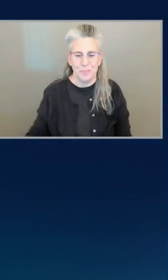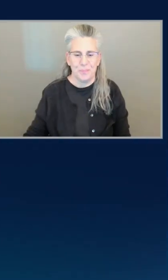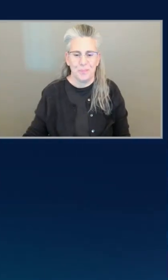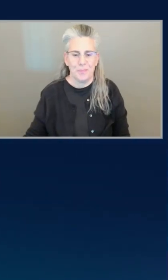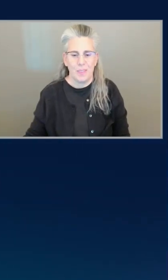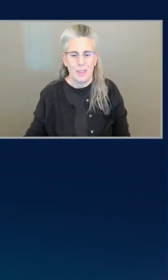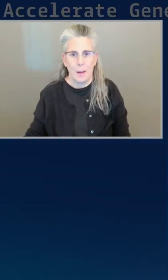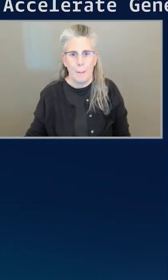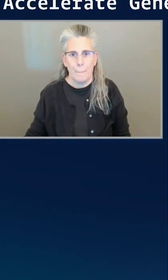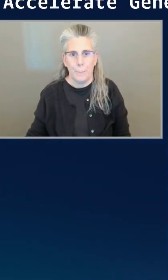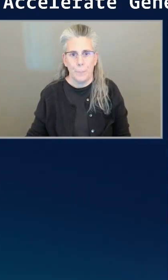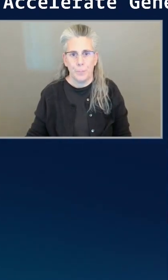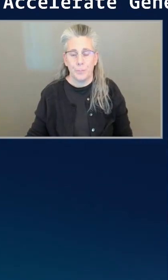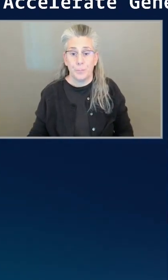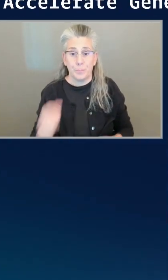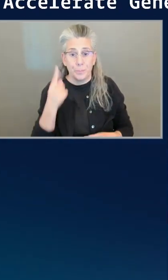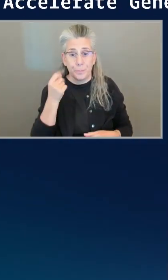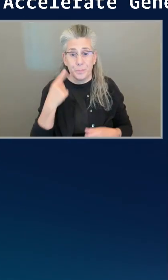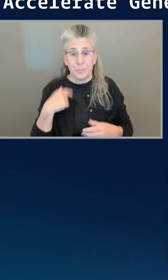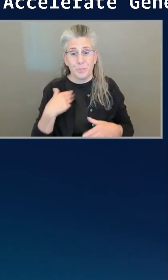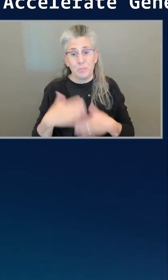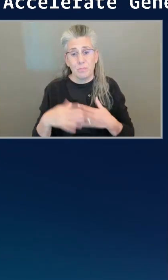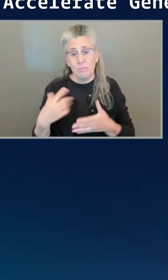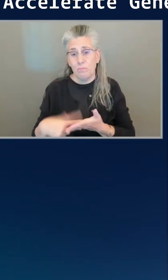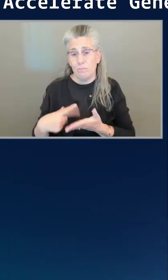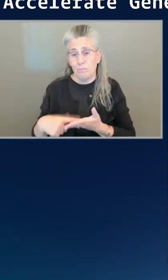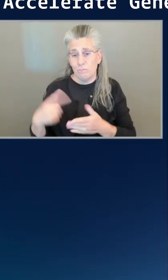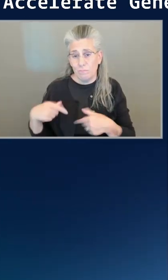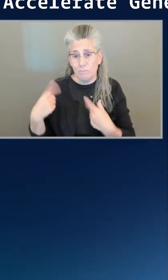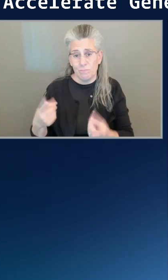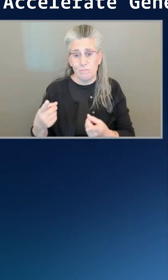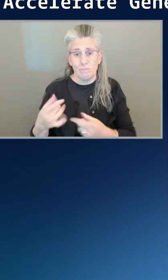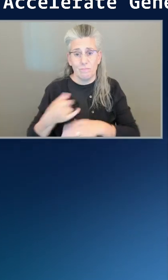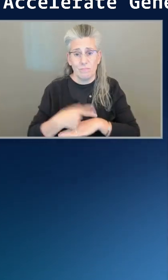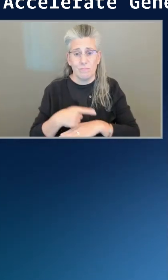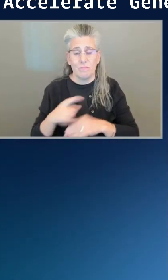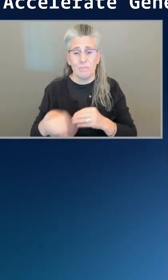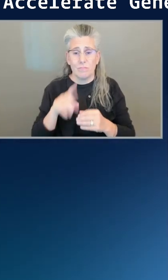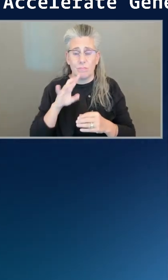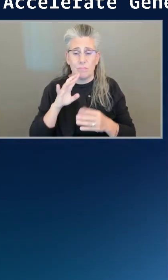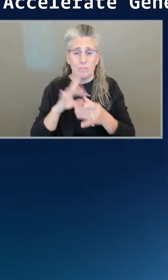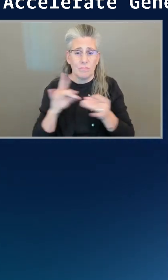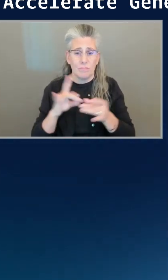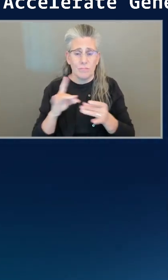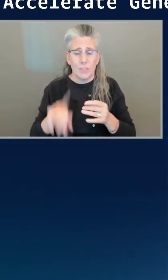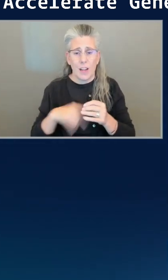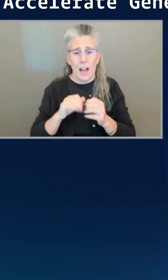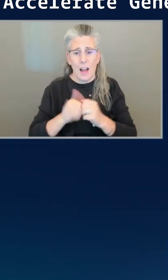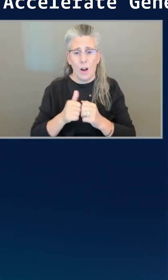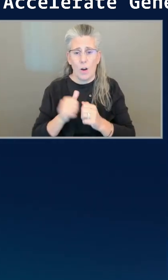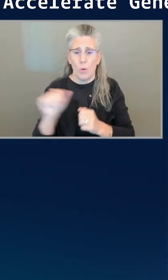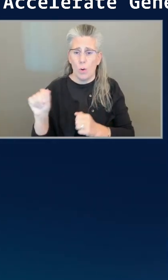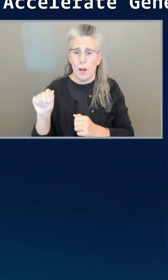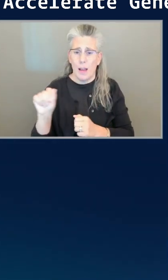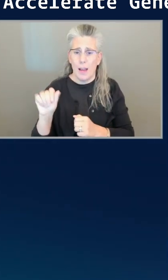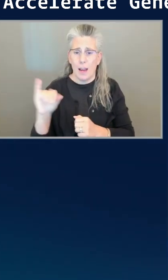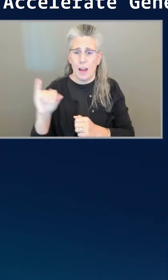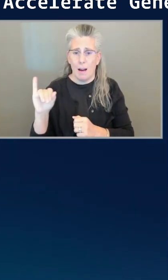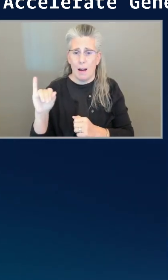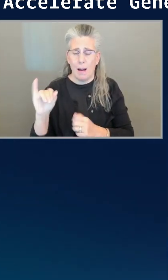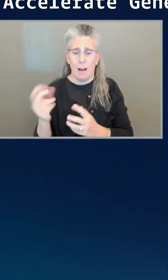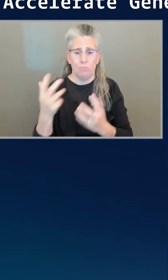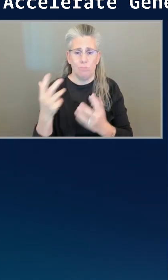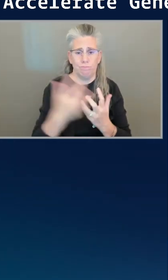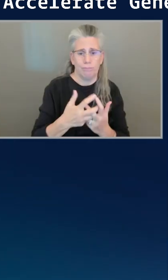we've heard from all different teams talking to us about how we are putting AI into practice with customers and all the different tools